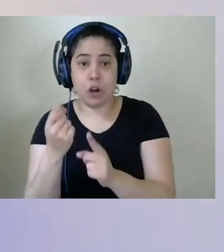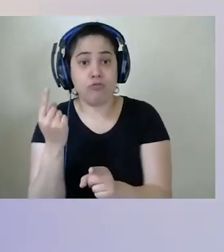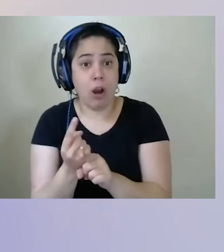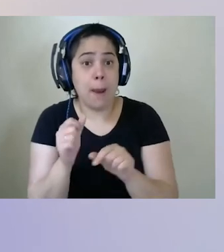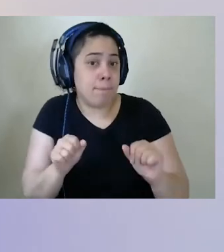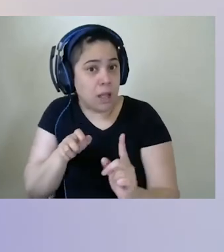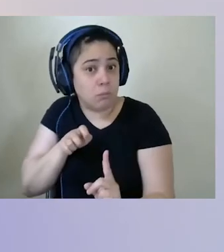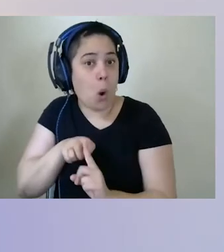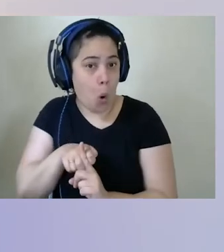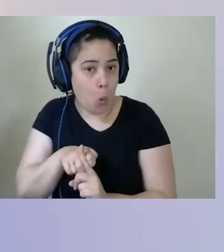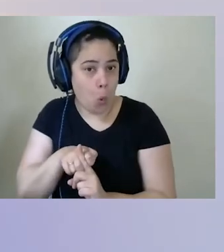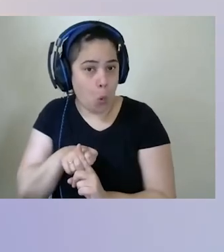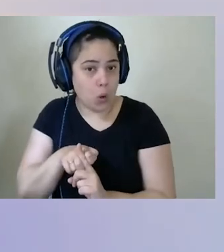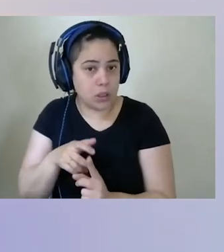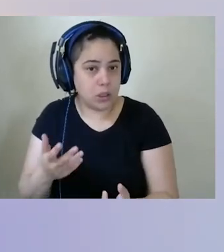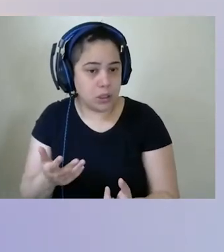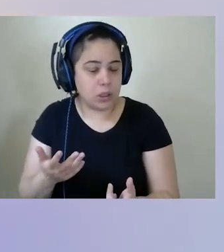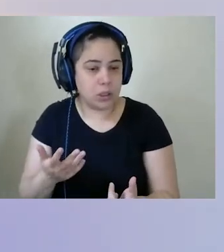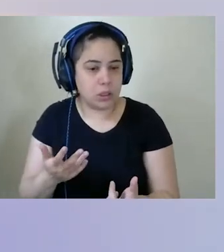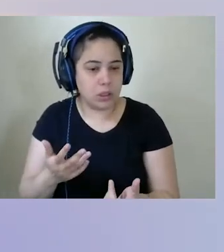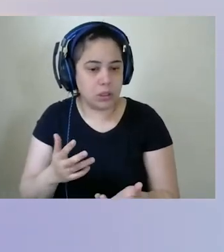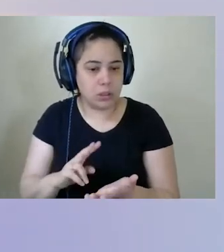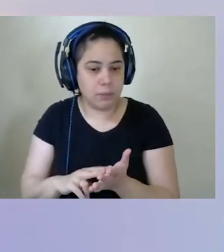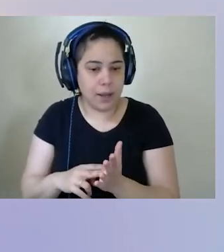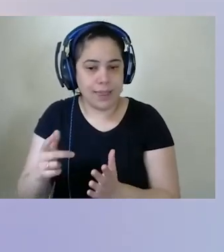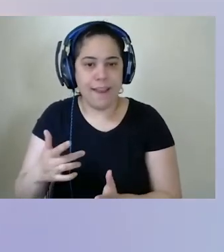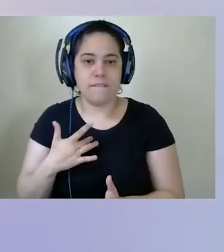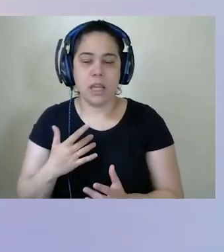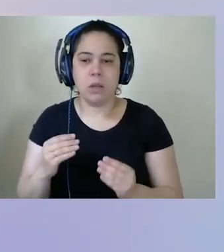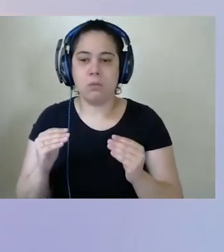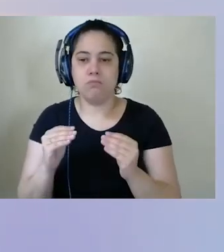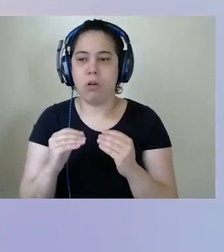them a sense of agency.